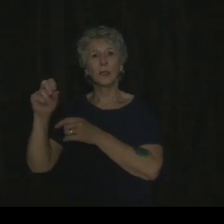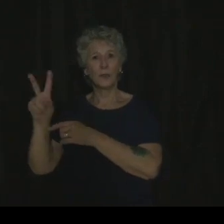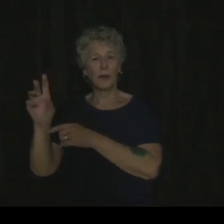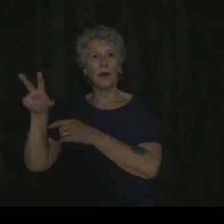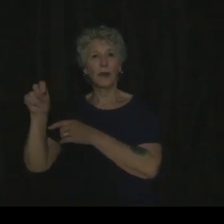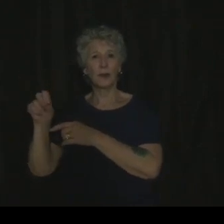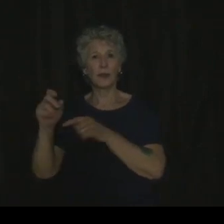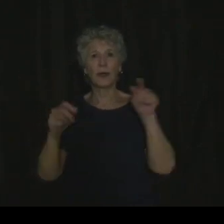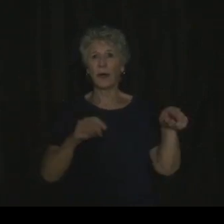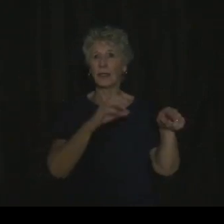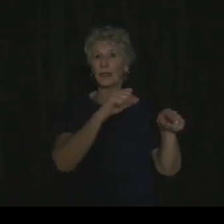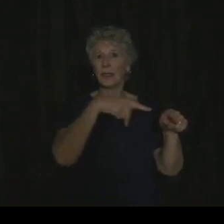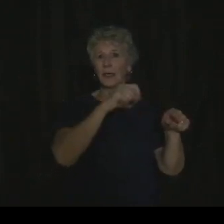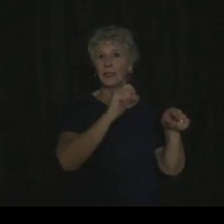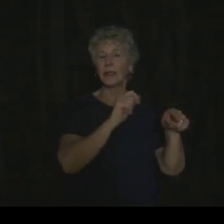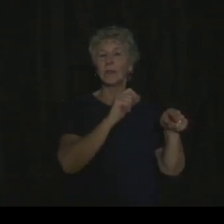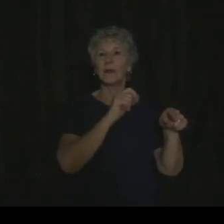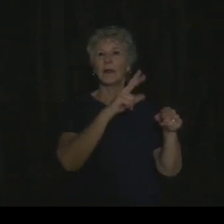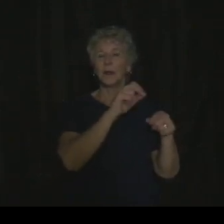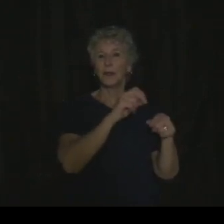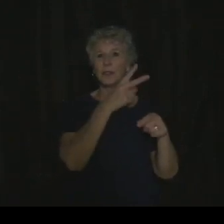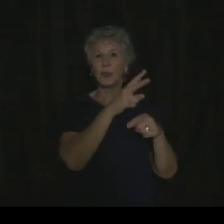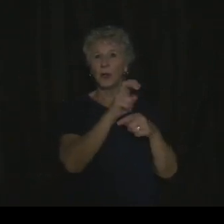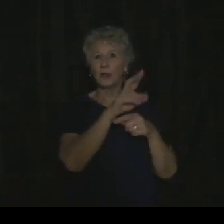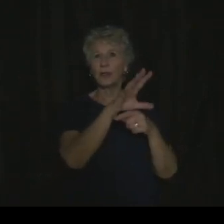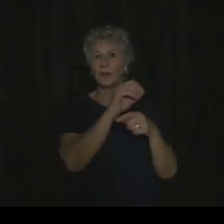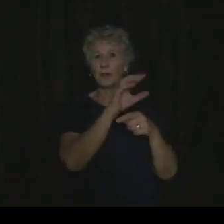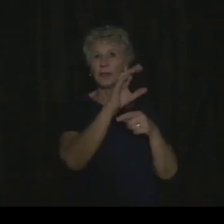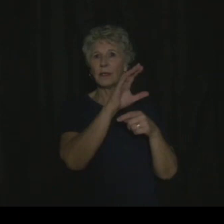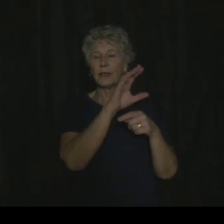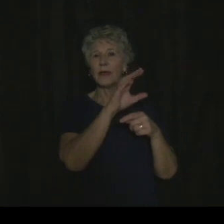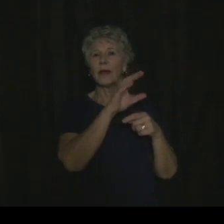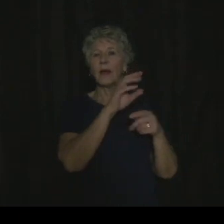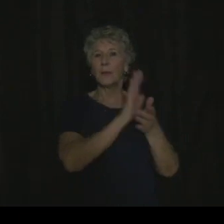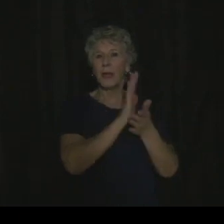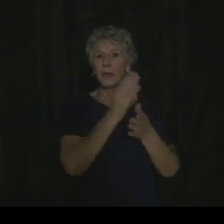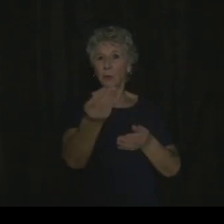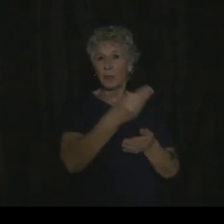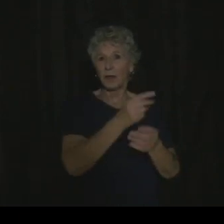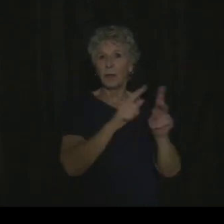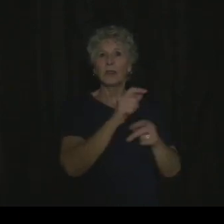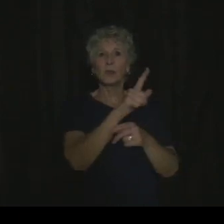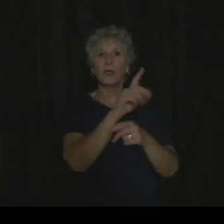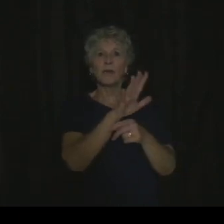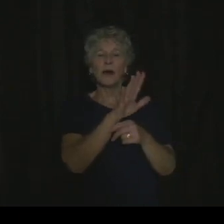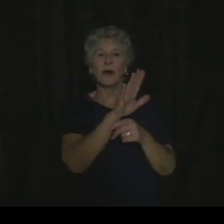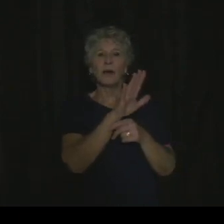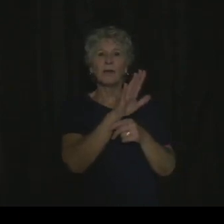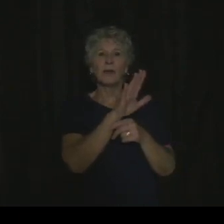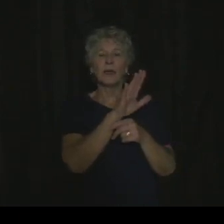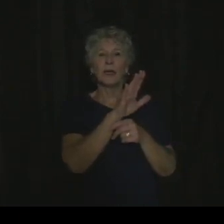On September 30th, 225 papers were passed in, but 25 students came to him begging for